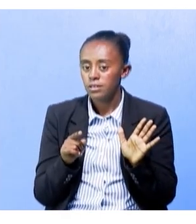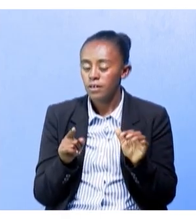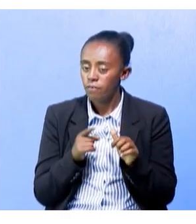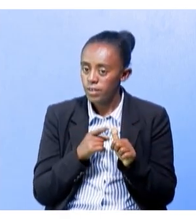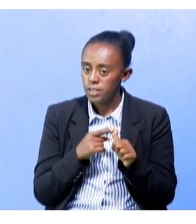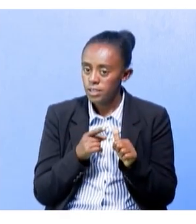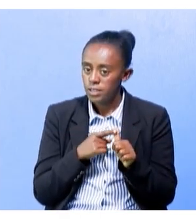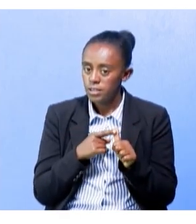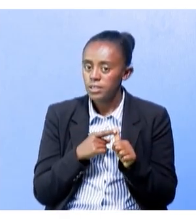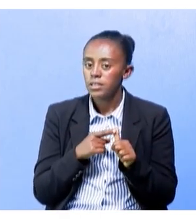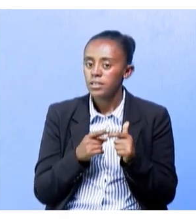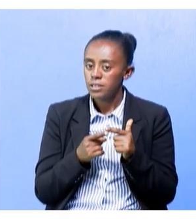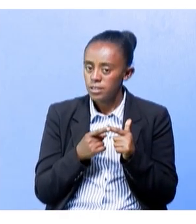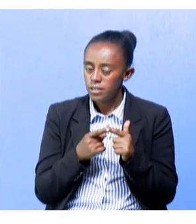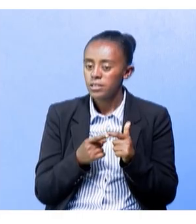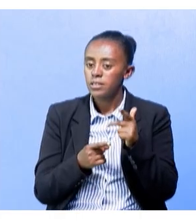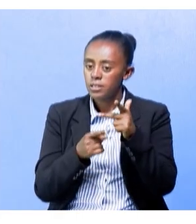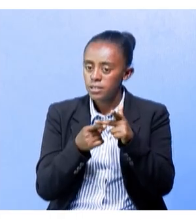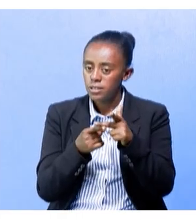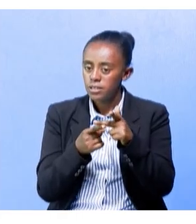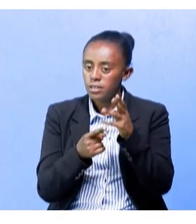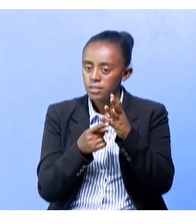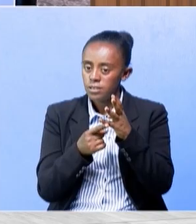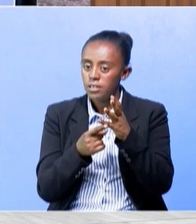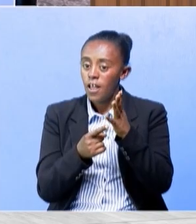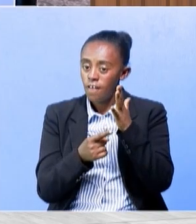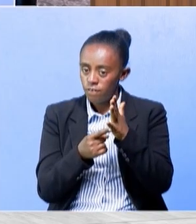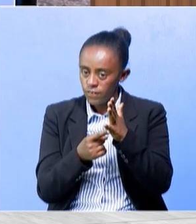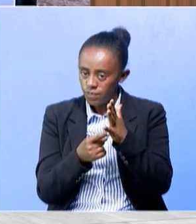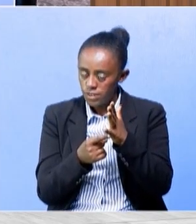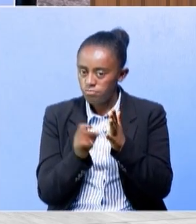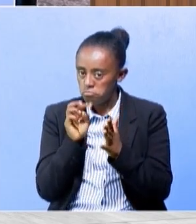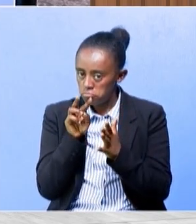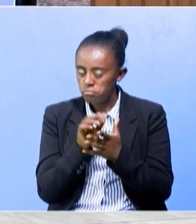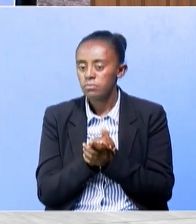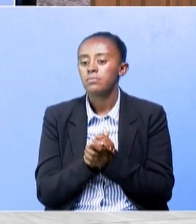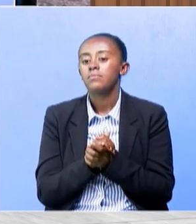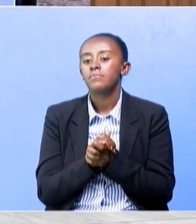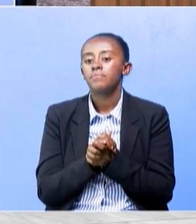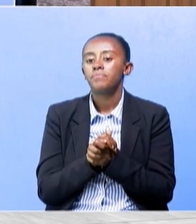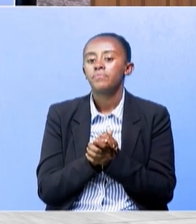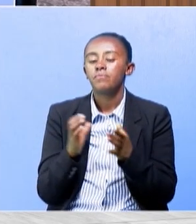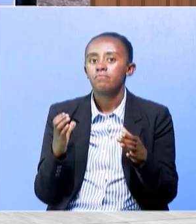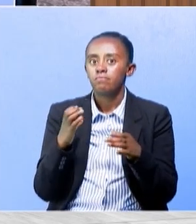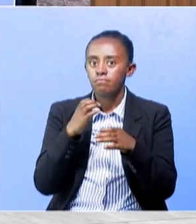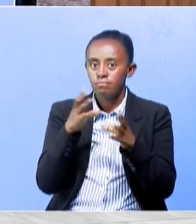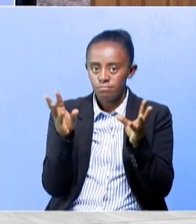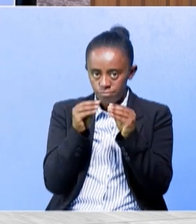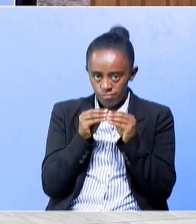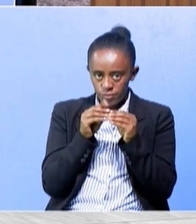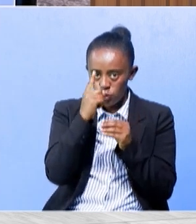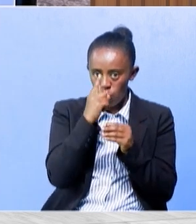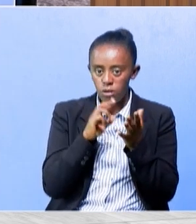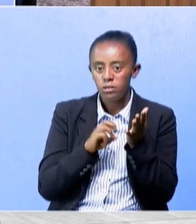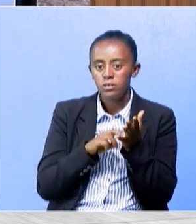first, second, third, fourth, and fifth. Now let's bring them together and read